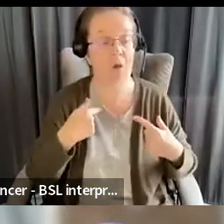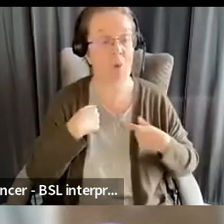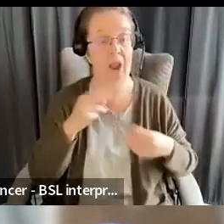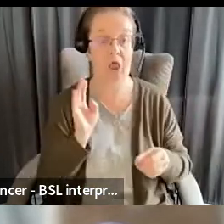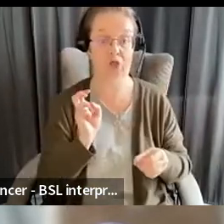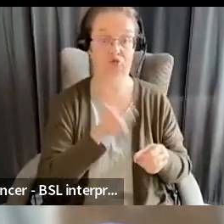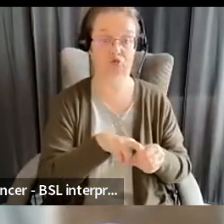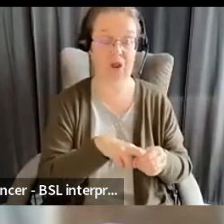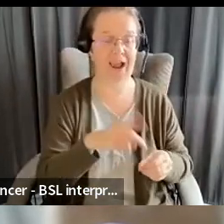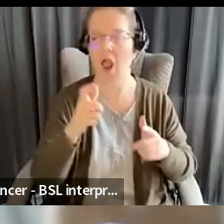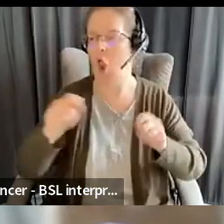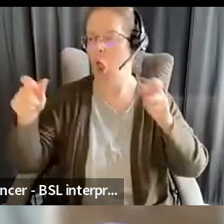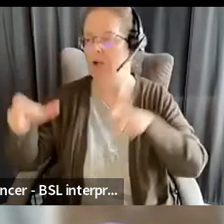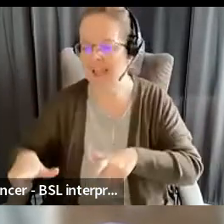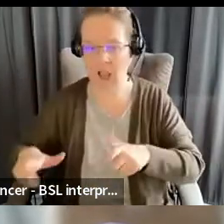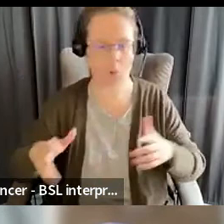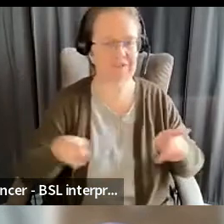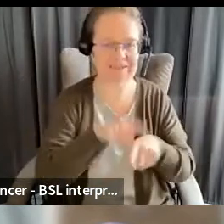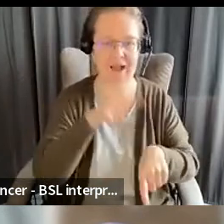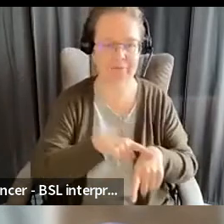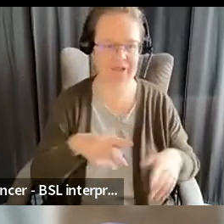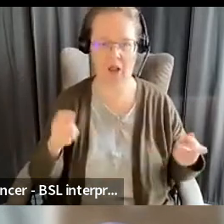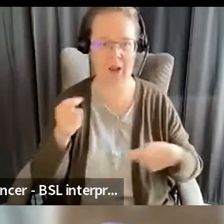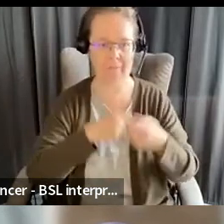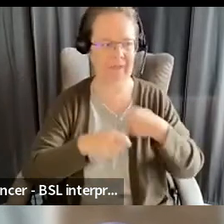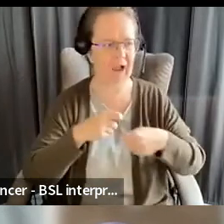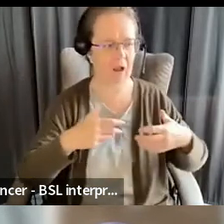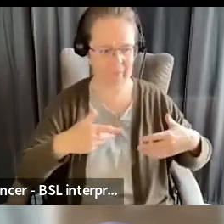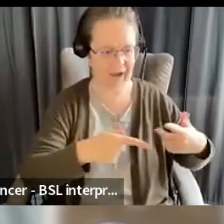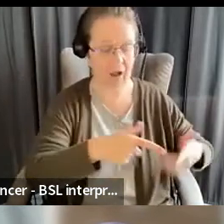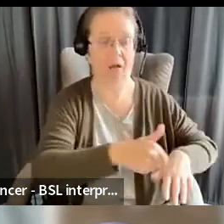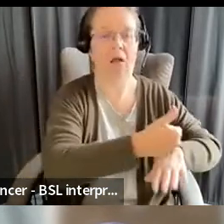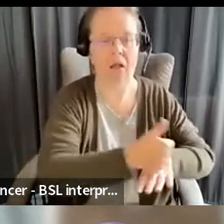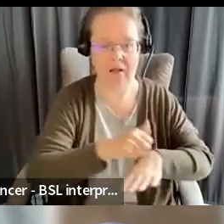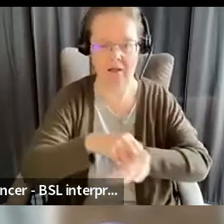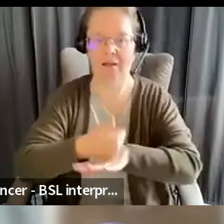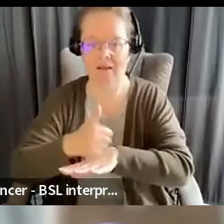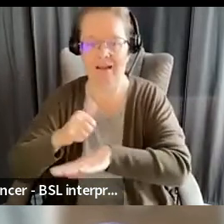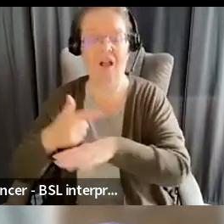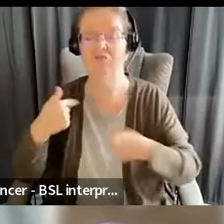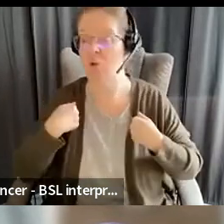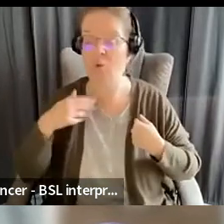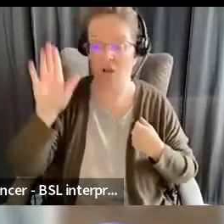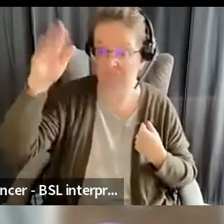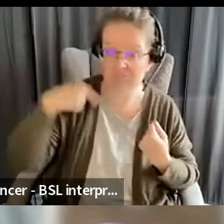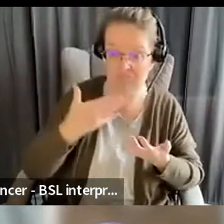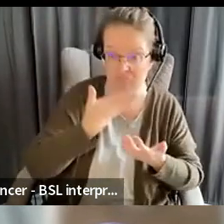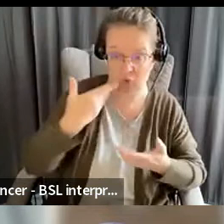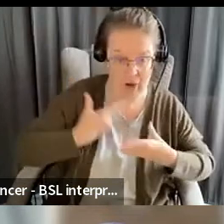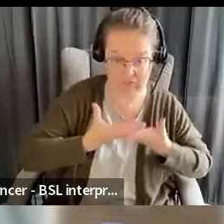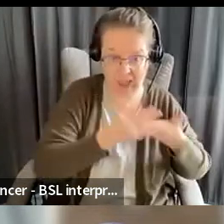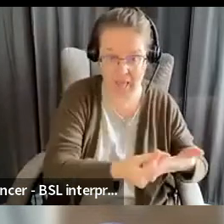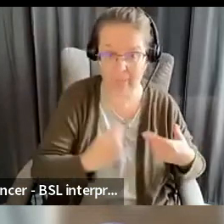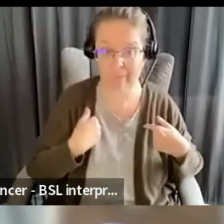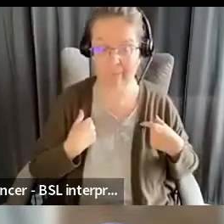going into lockdown, it was all getting going, I think. And I offered to help and sit in.